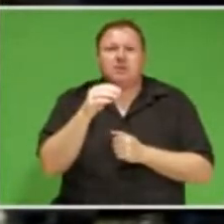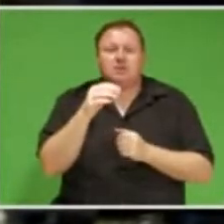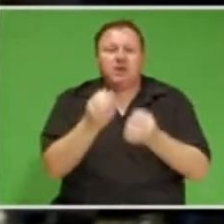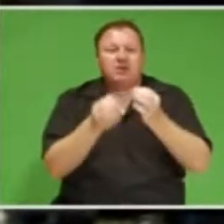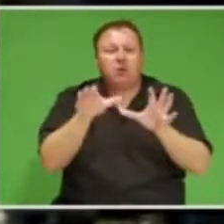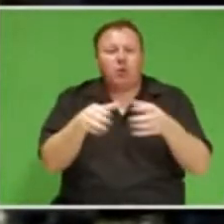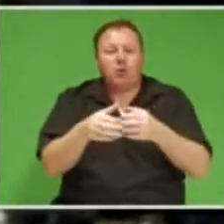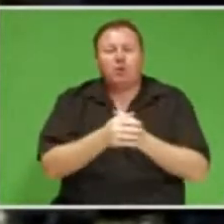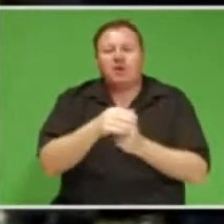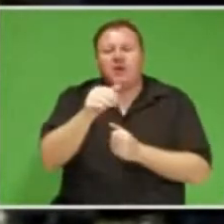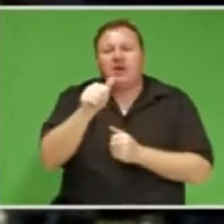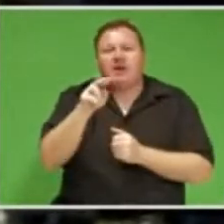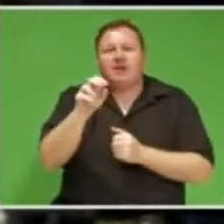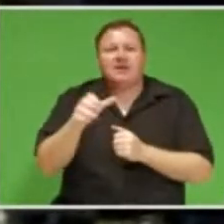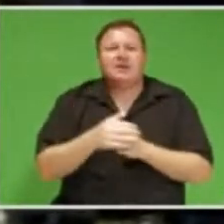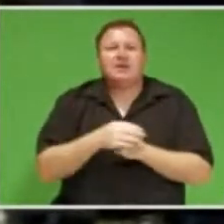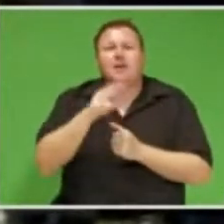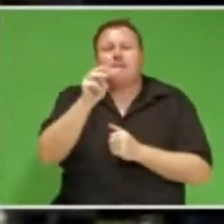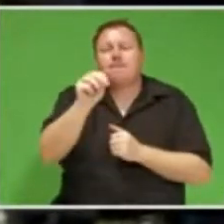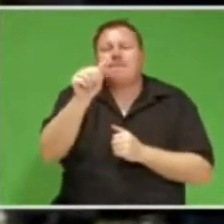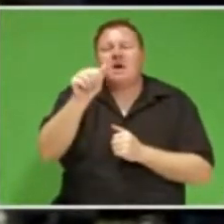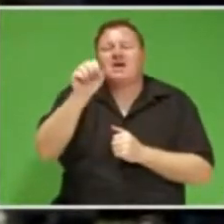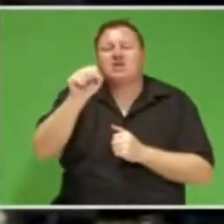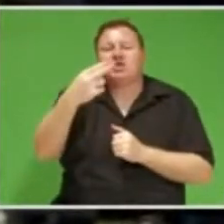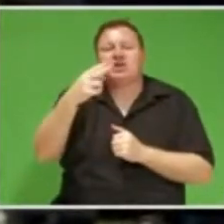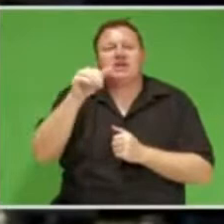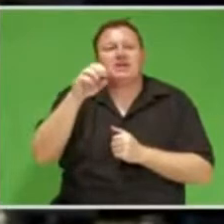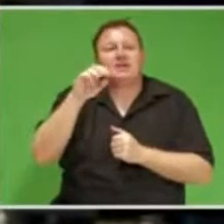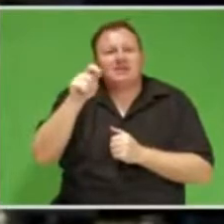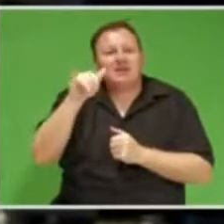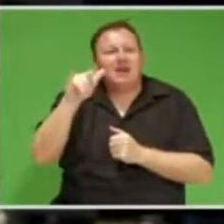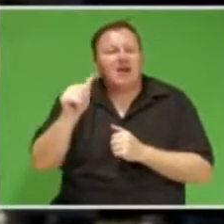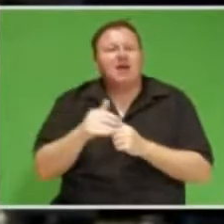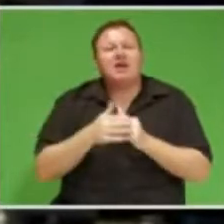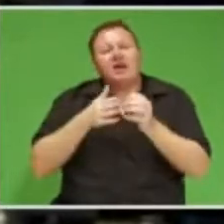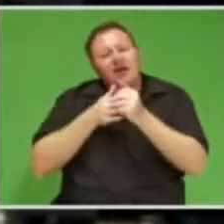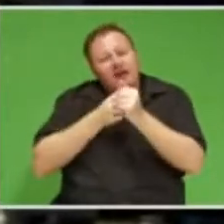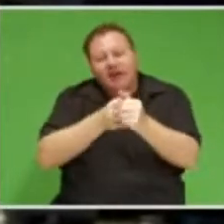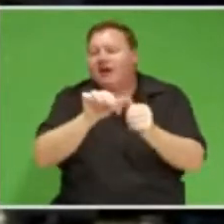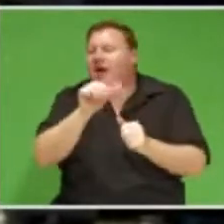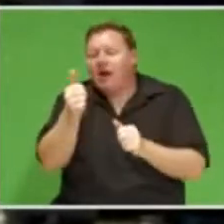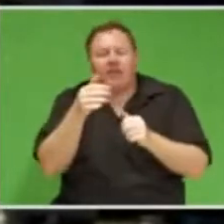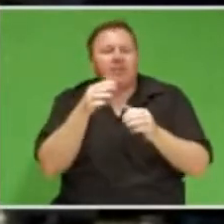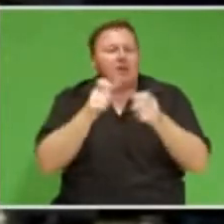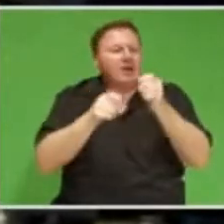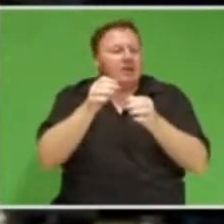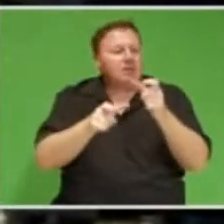leaders of other parties, members of parliament,